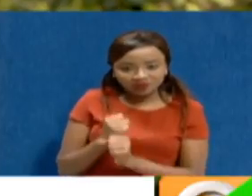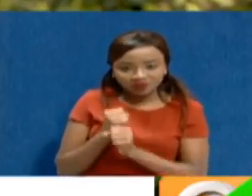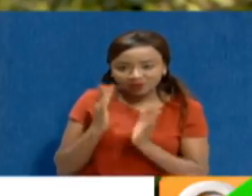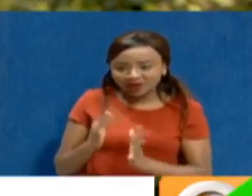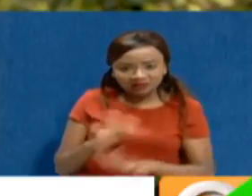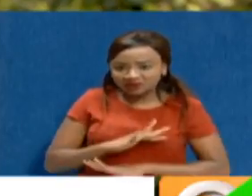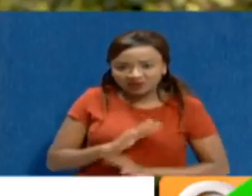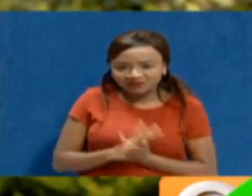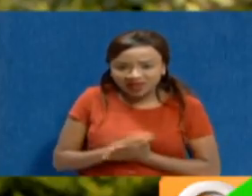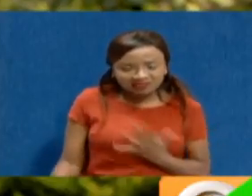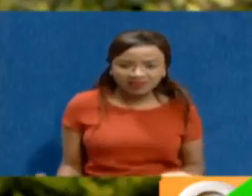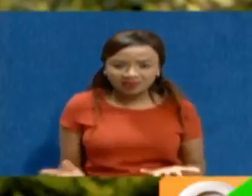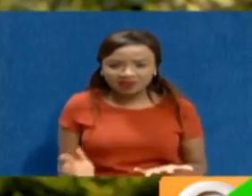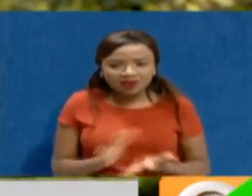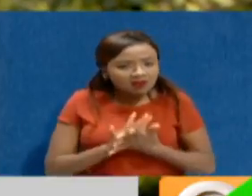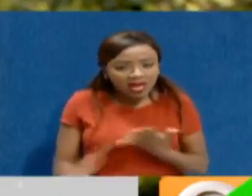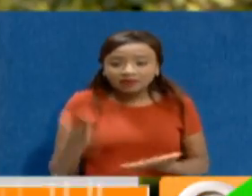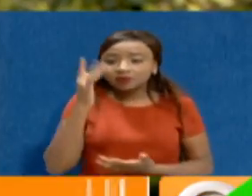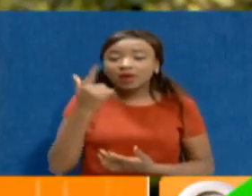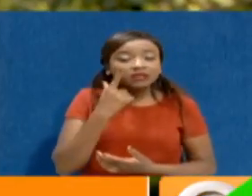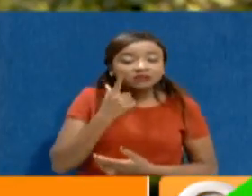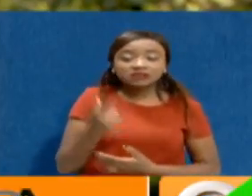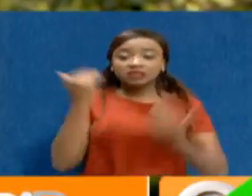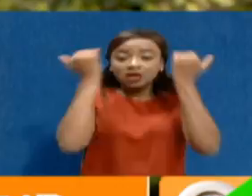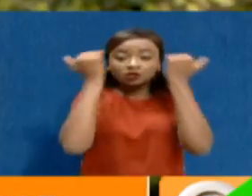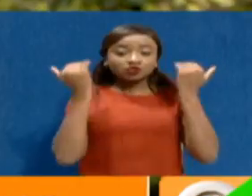because you're talking about a judiciary that has